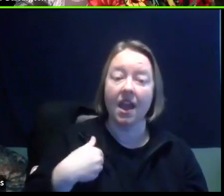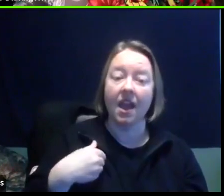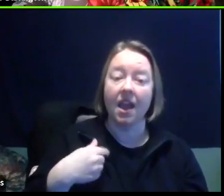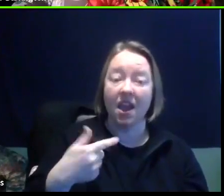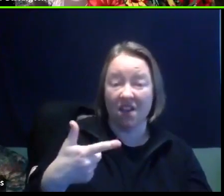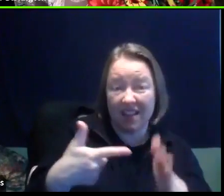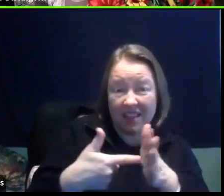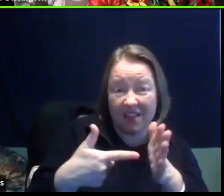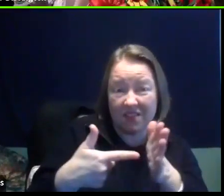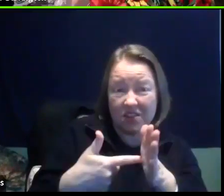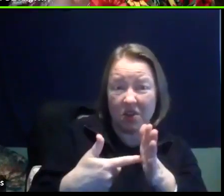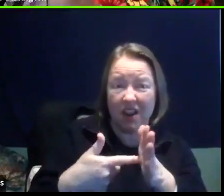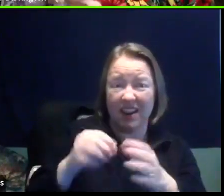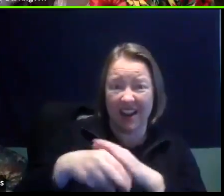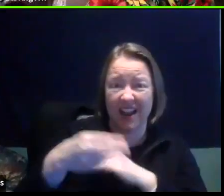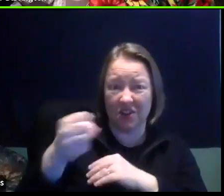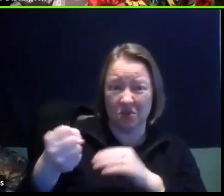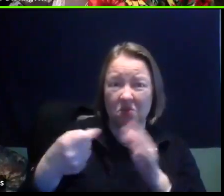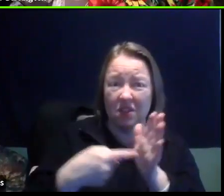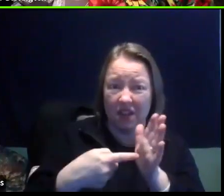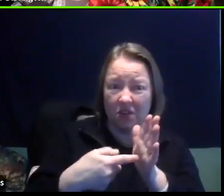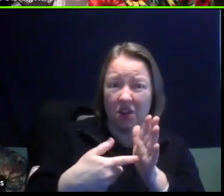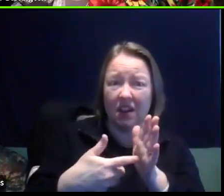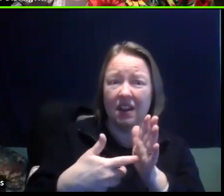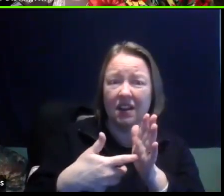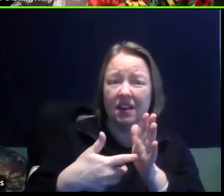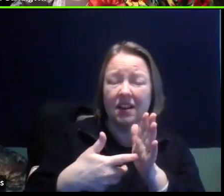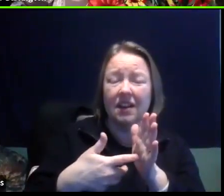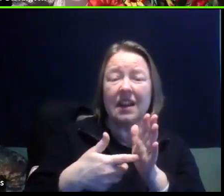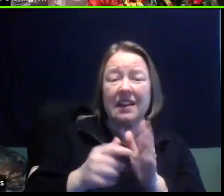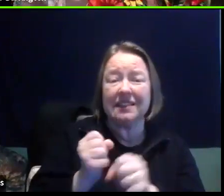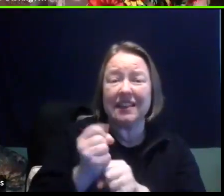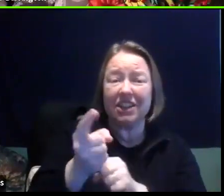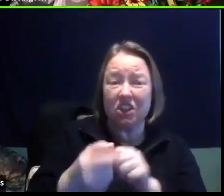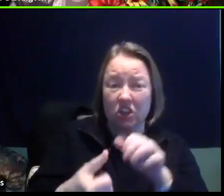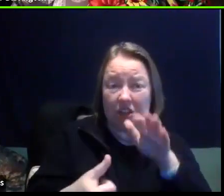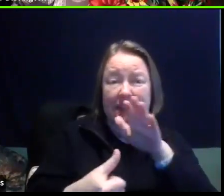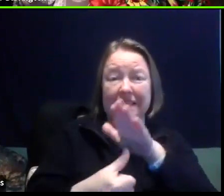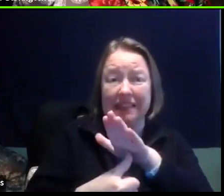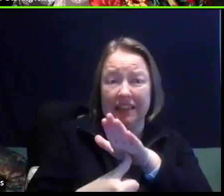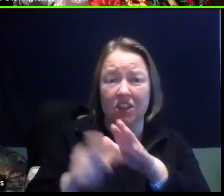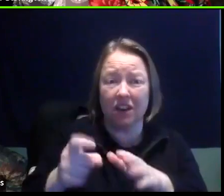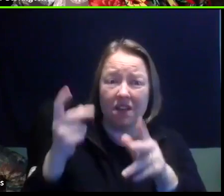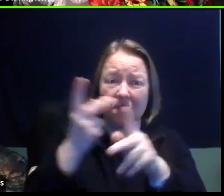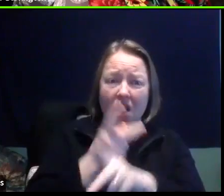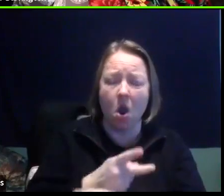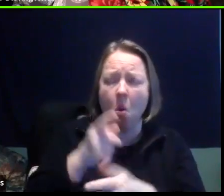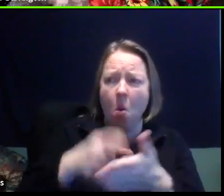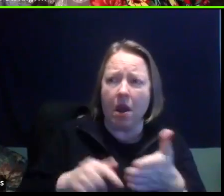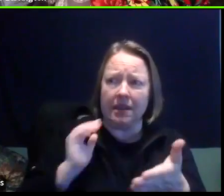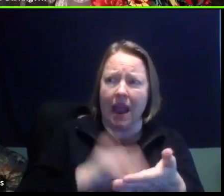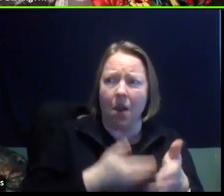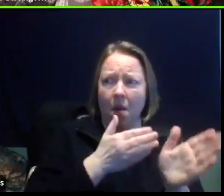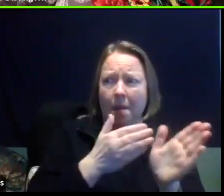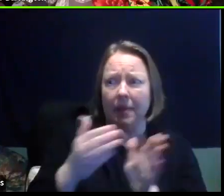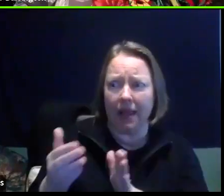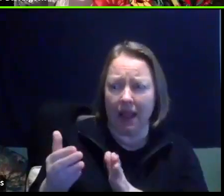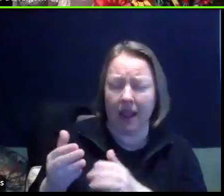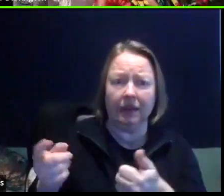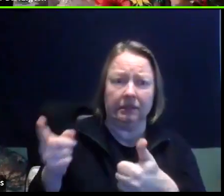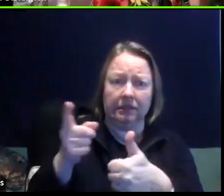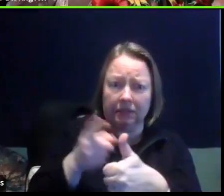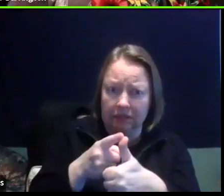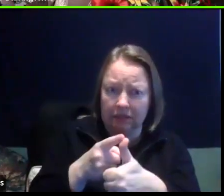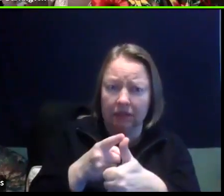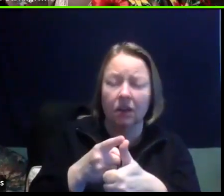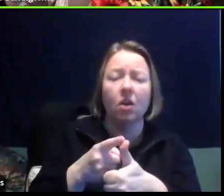grader who is going to be a senior, and we need to figure out what is our plan going to be. Number one,